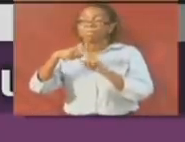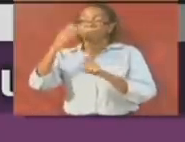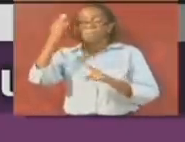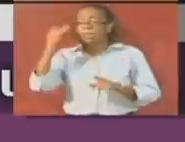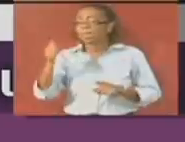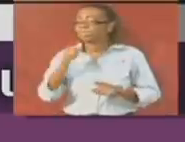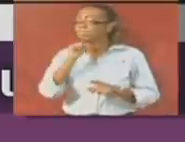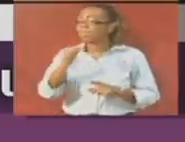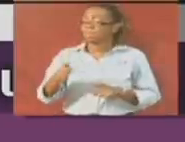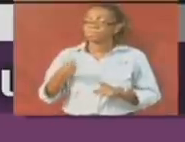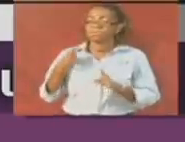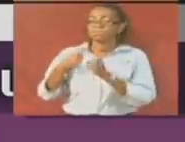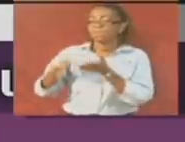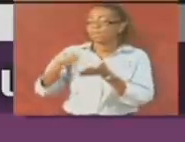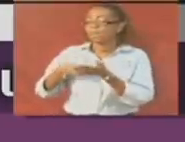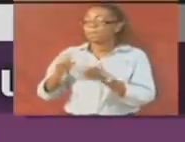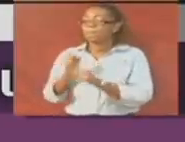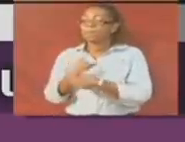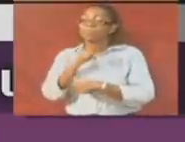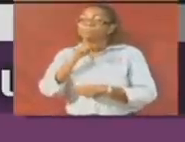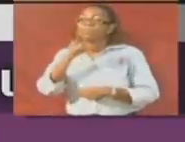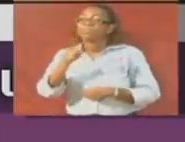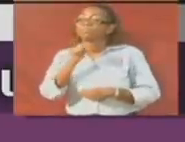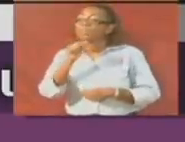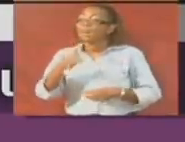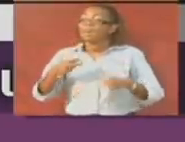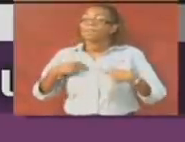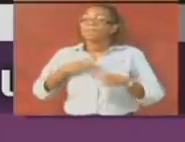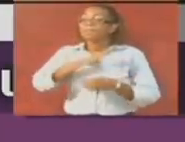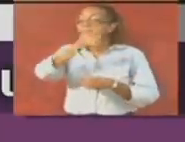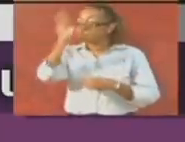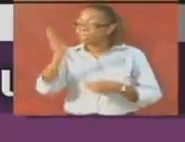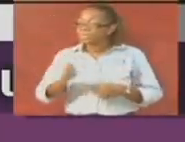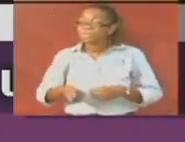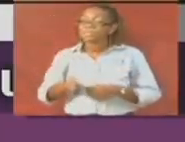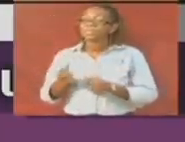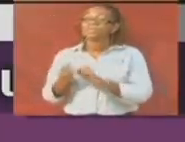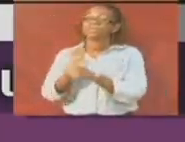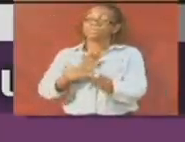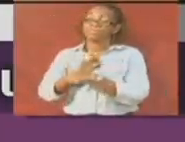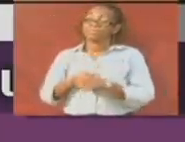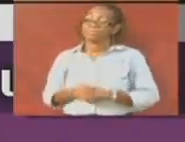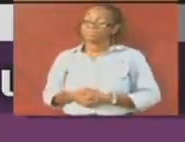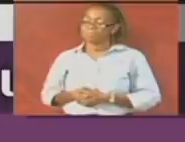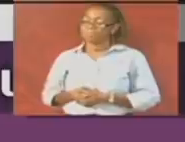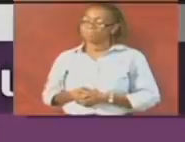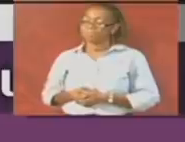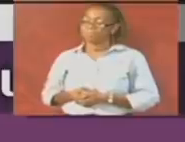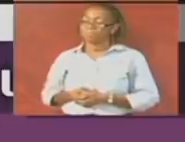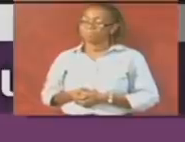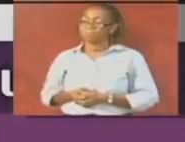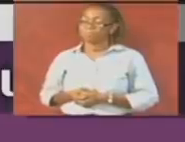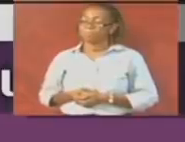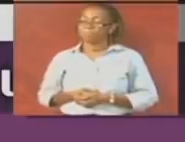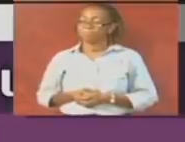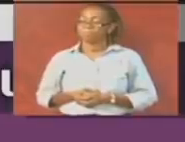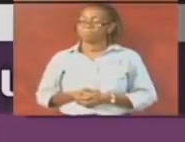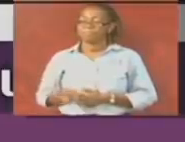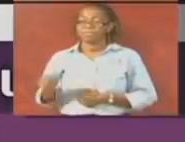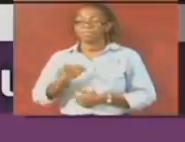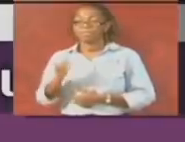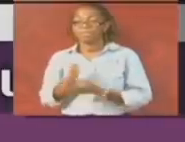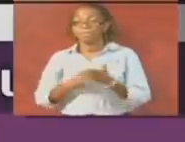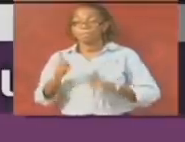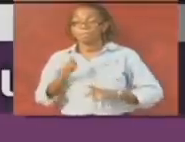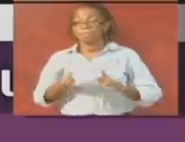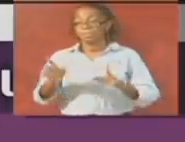that's spreading? Also, to return to the vaccines, again, sorry, but some people are being given dates for their second doses